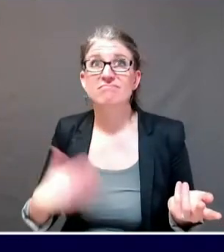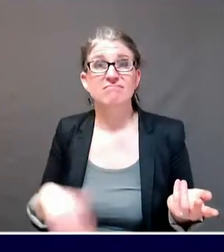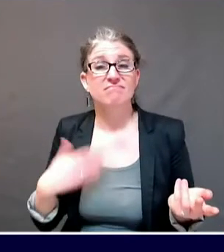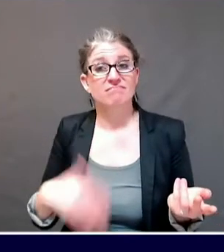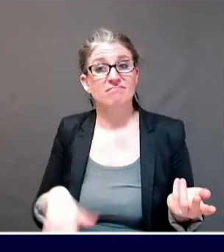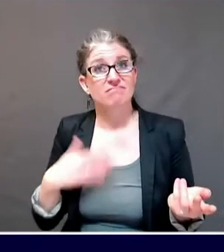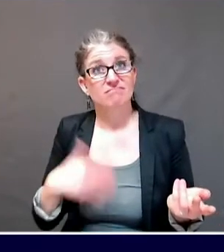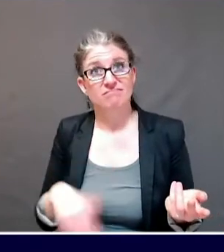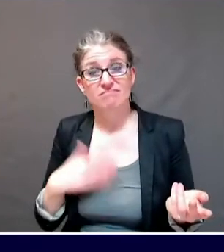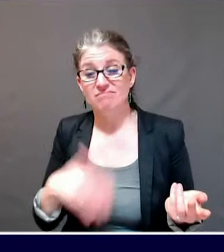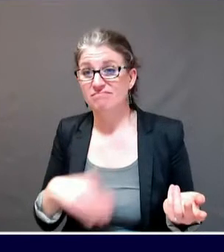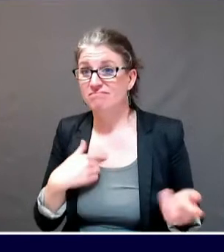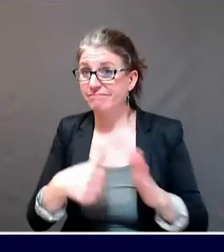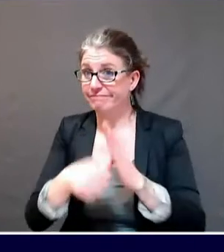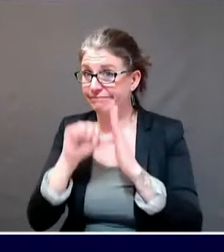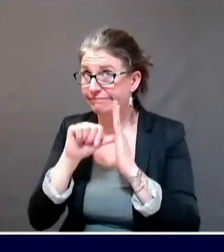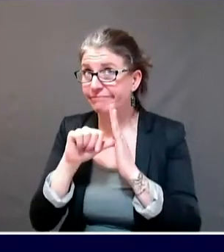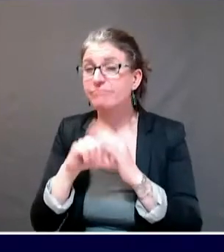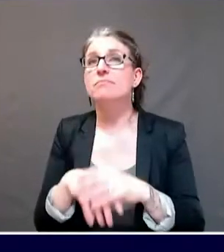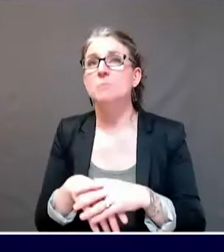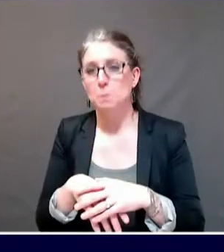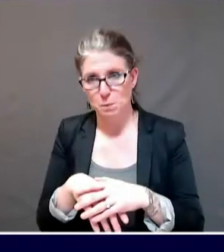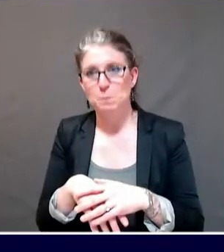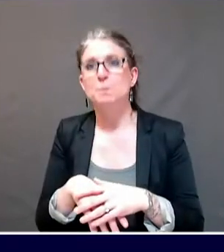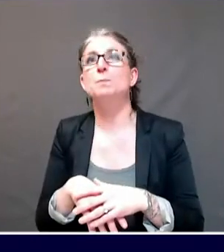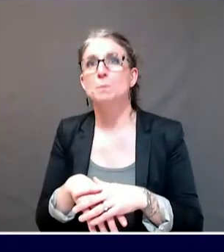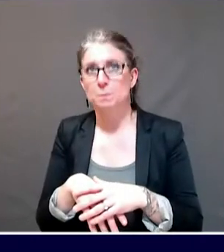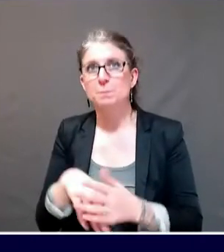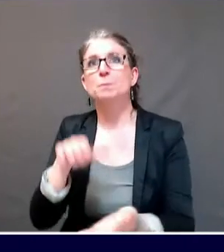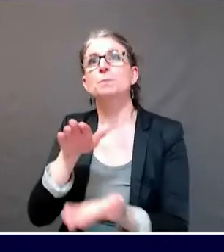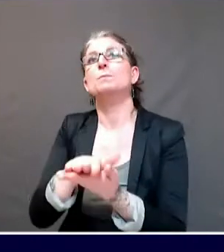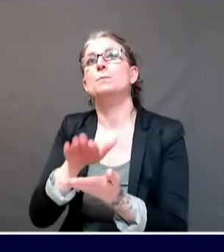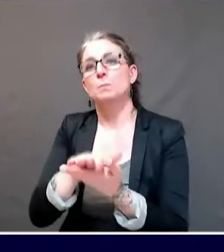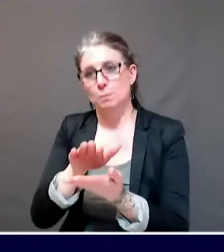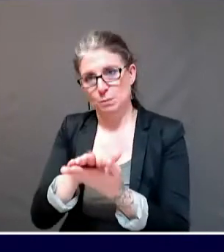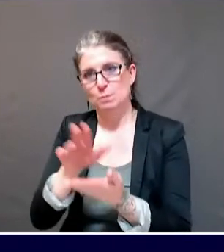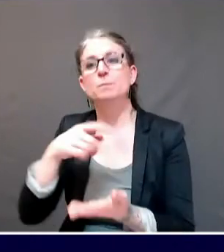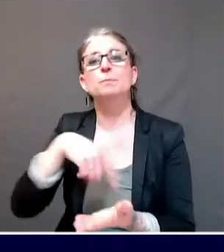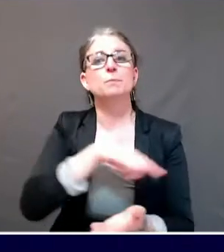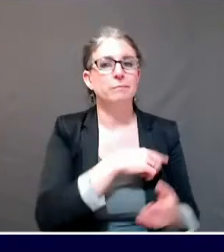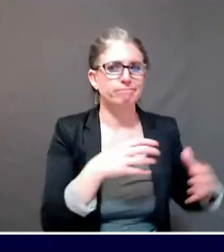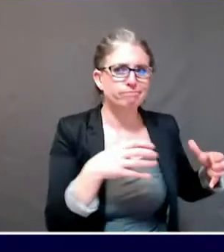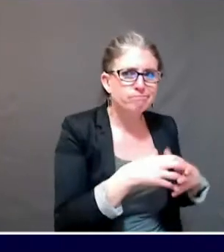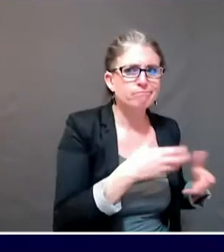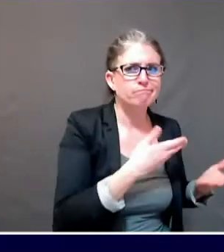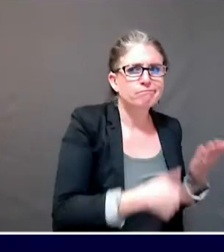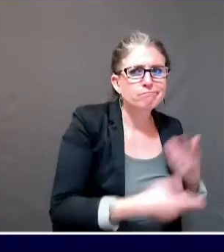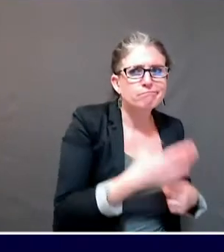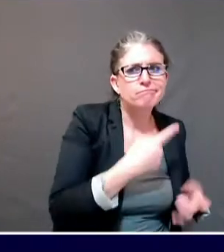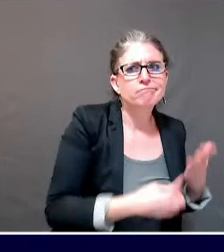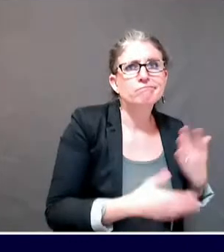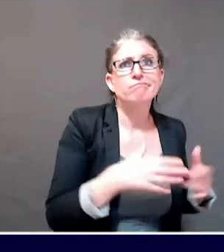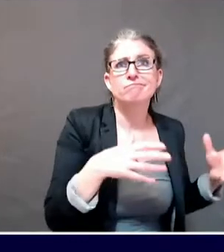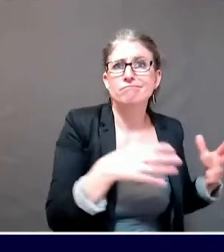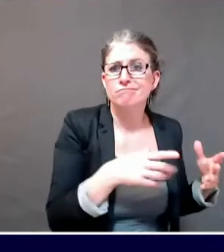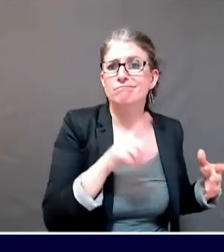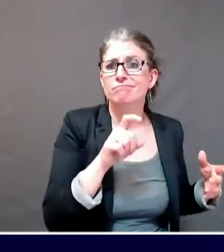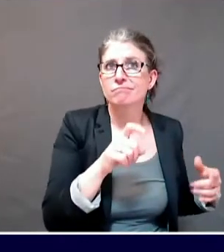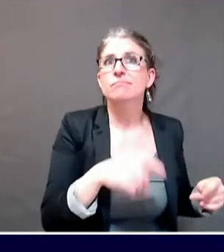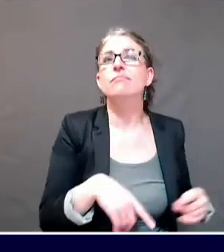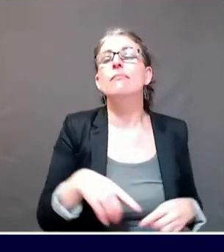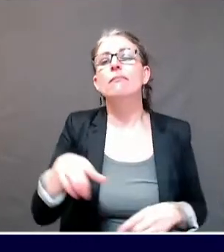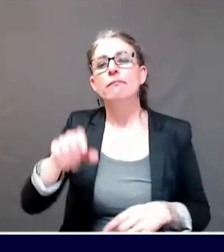of transmission? Absolutely, no doubt about it. But has it been so significant as to give or